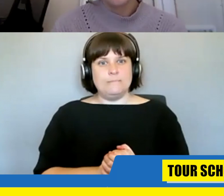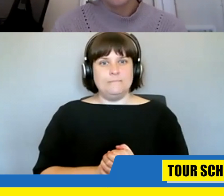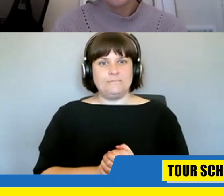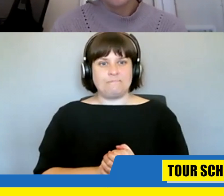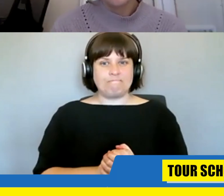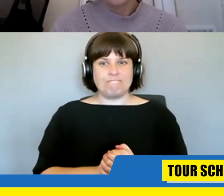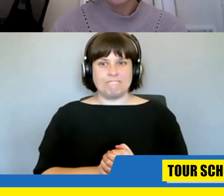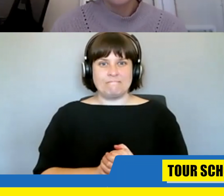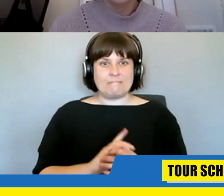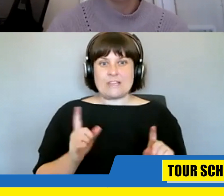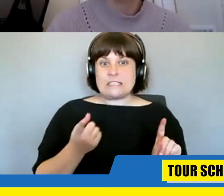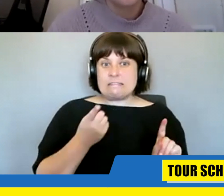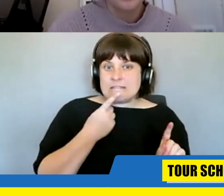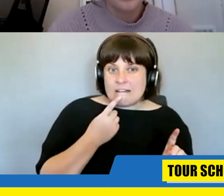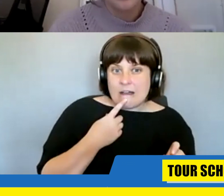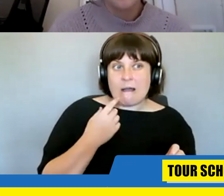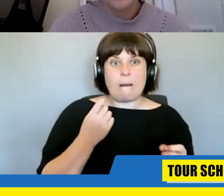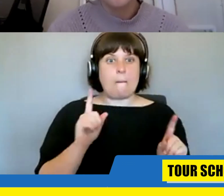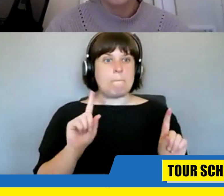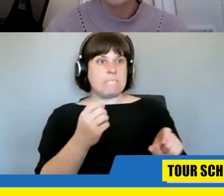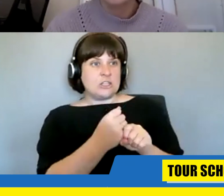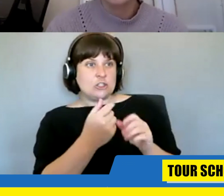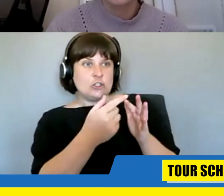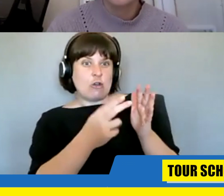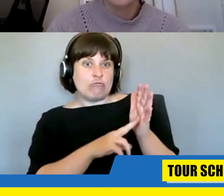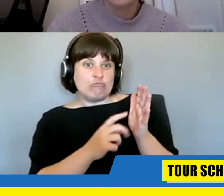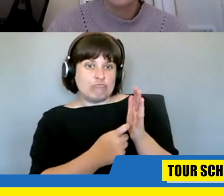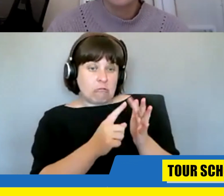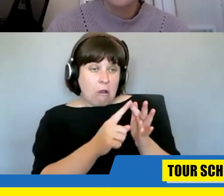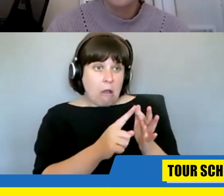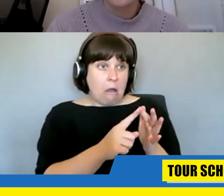genres or what the appeal is. I was looking to try some dance